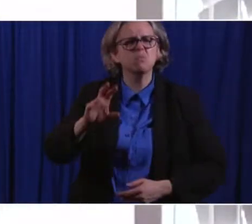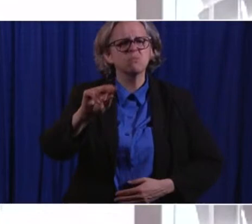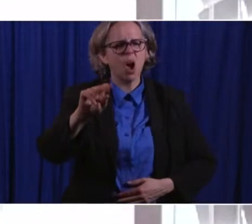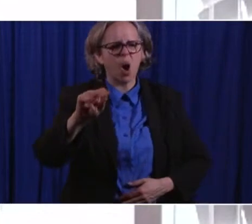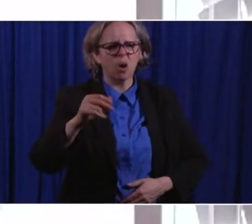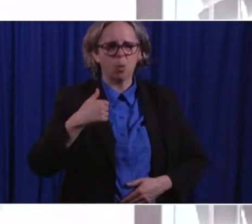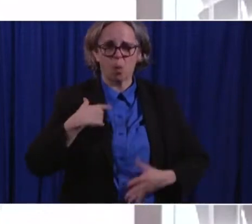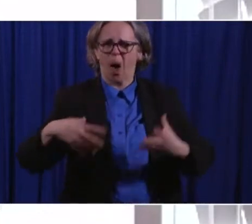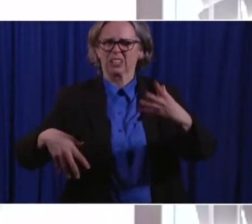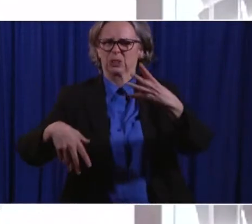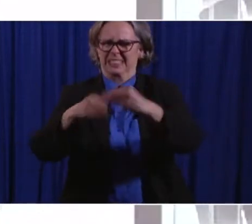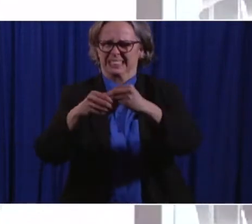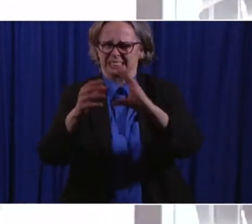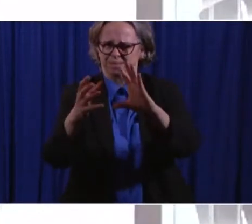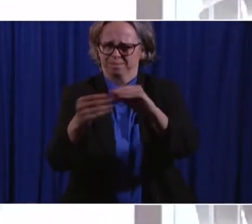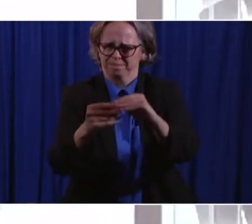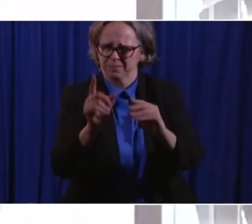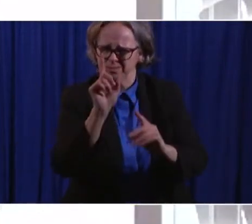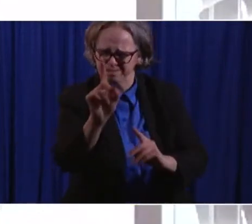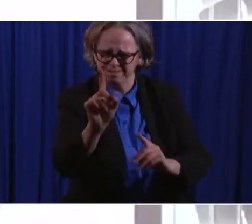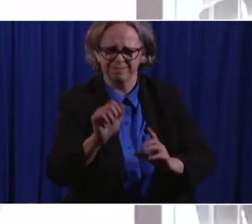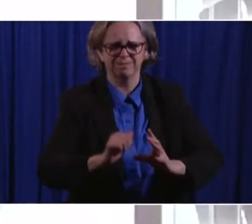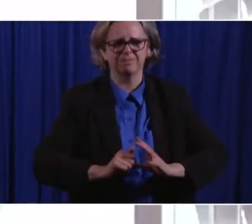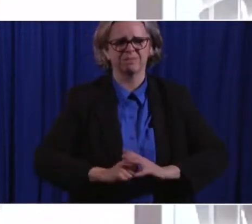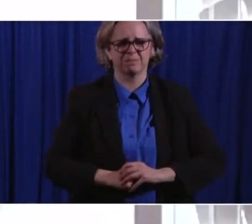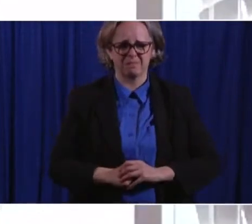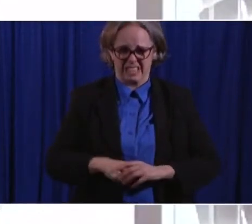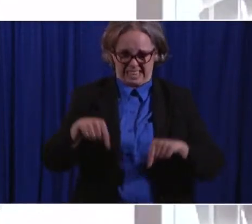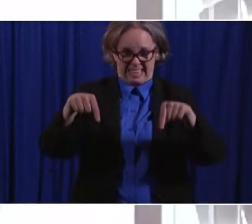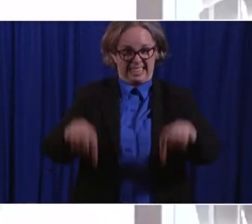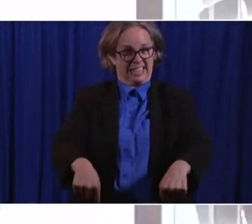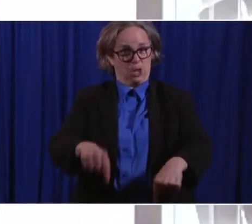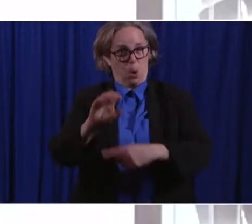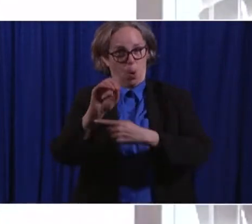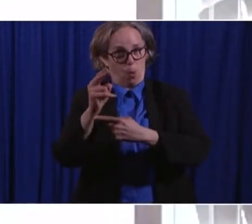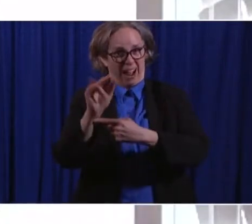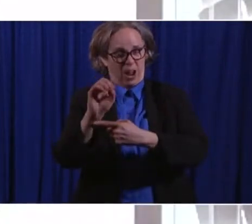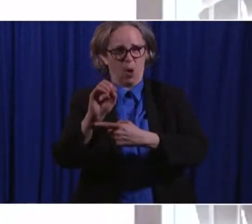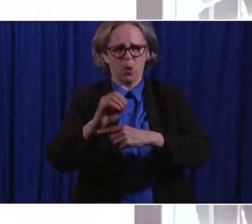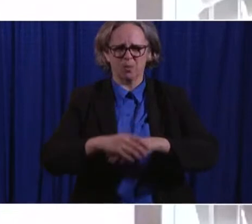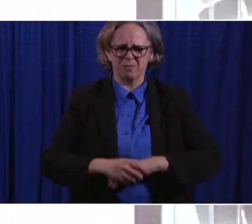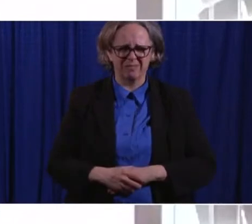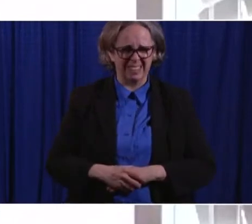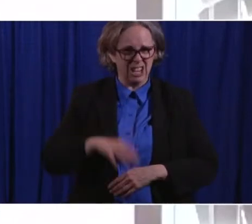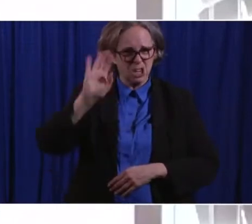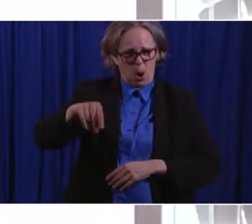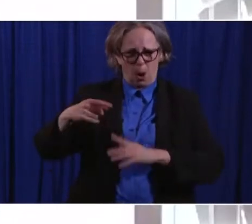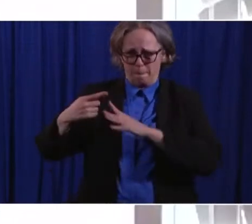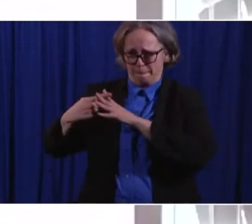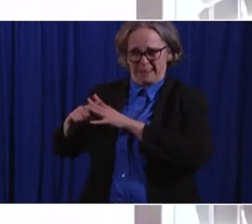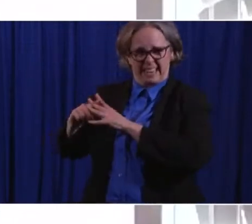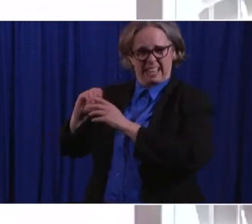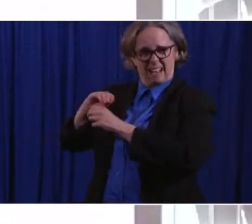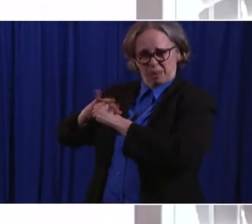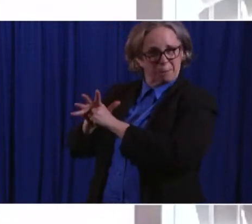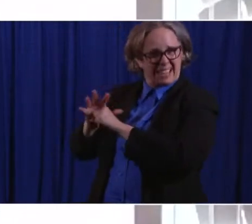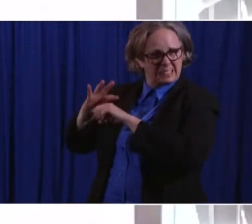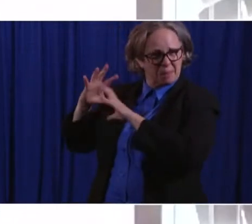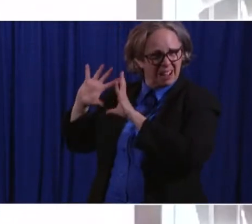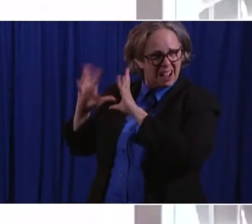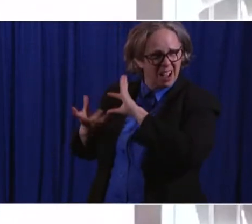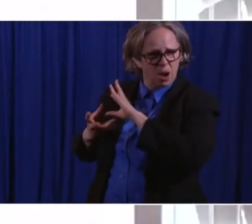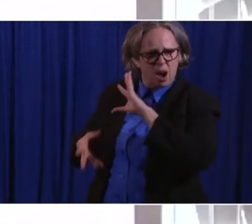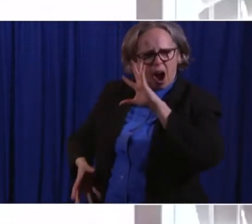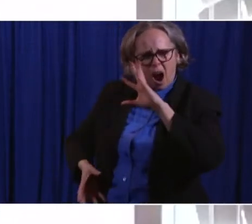that here in Ohio, since the beginning of the pandemic, we've had a total of